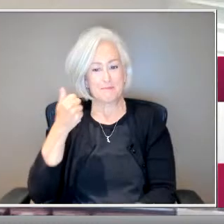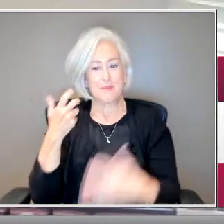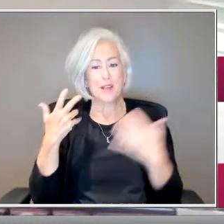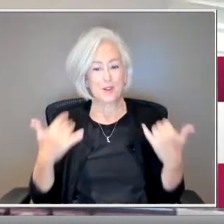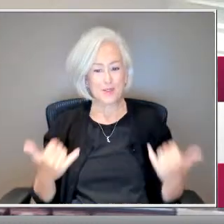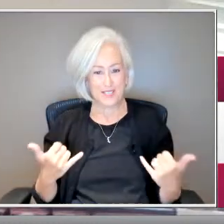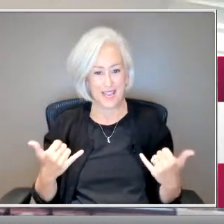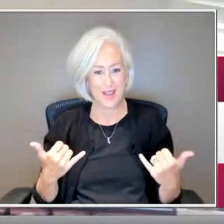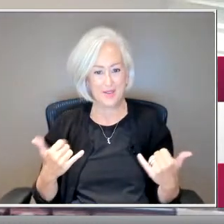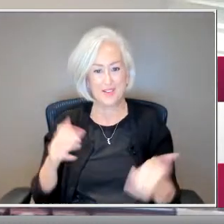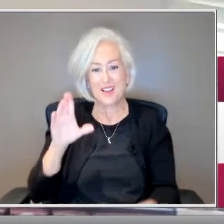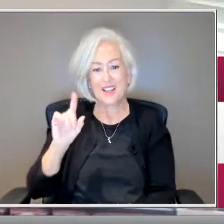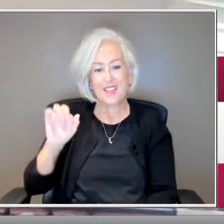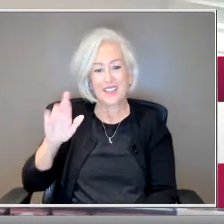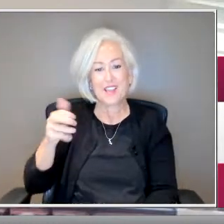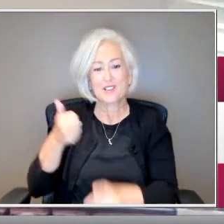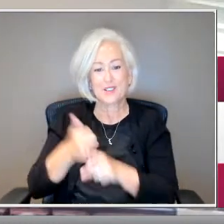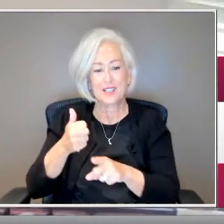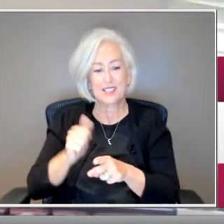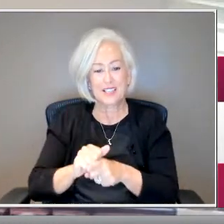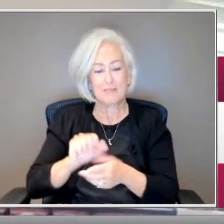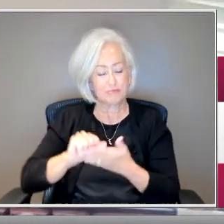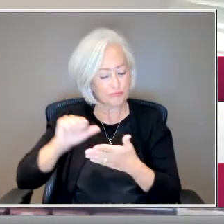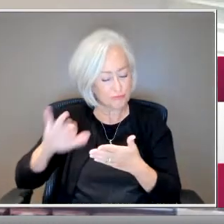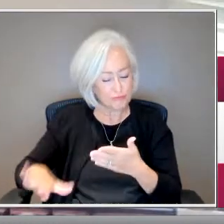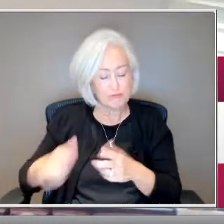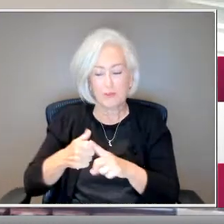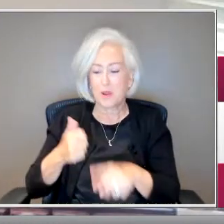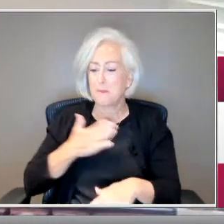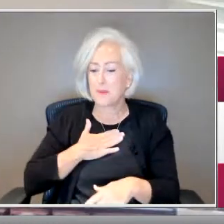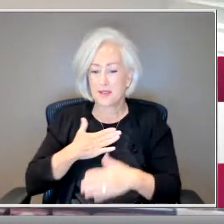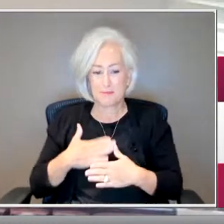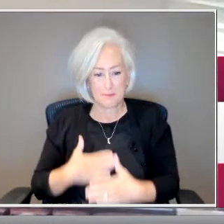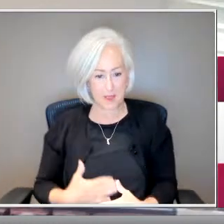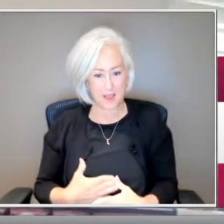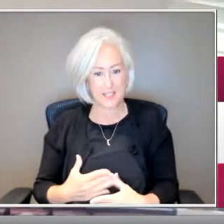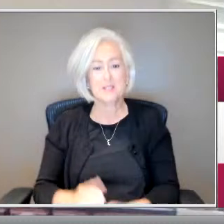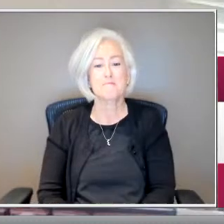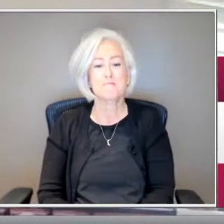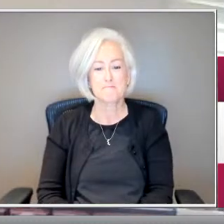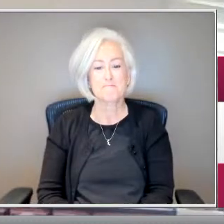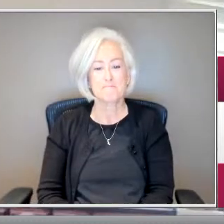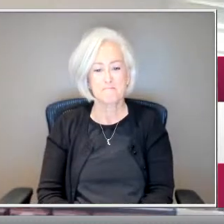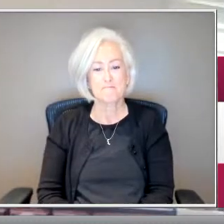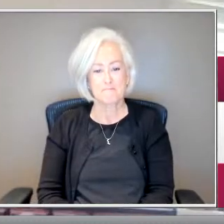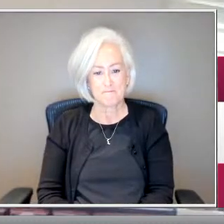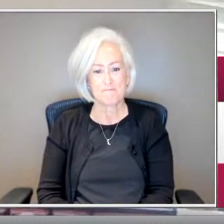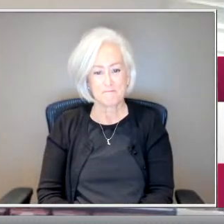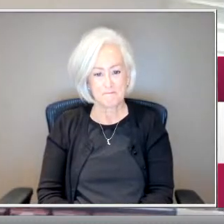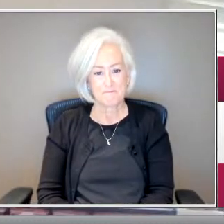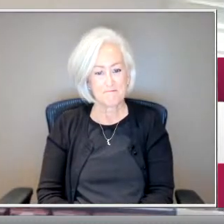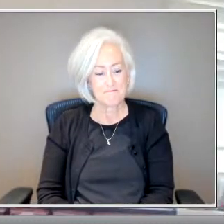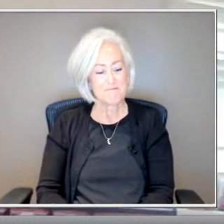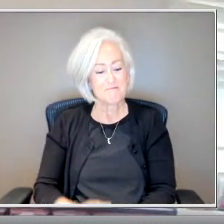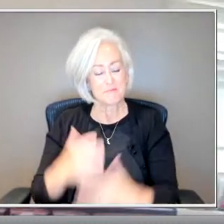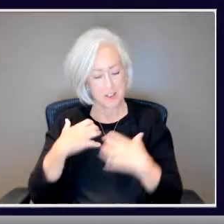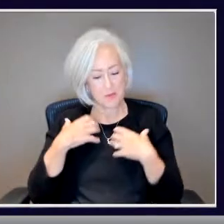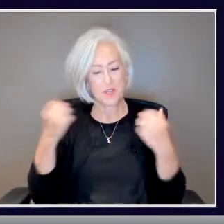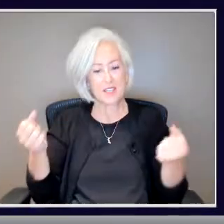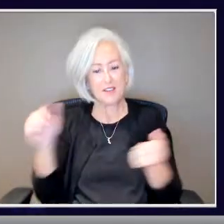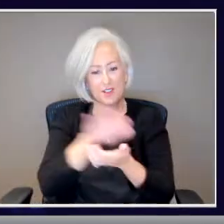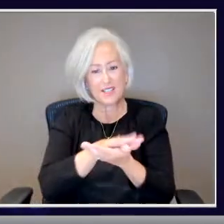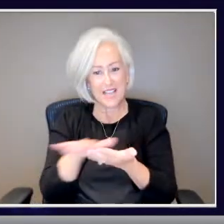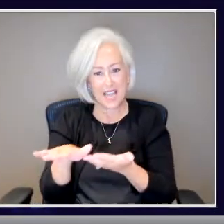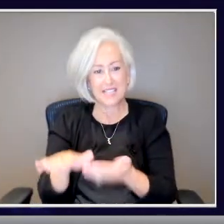the cancer is out of my body and that I am, I've recovered nicely, I think. When was